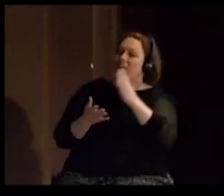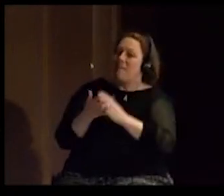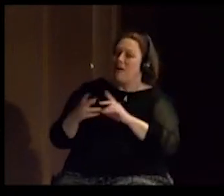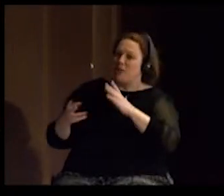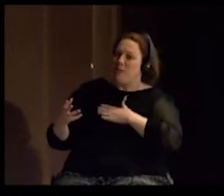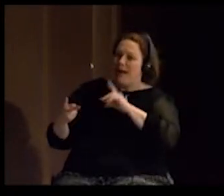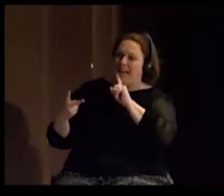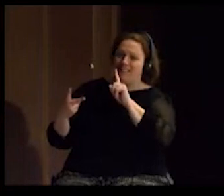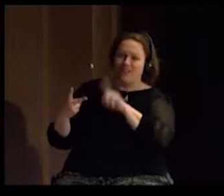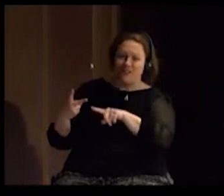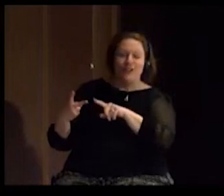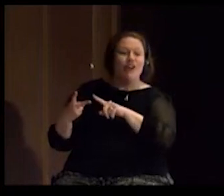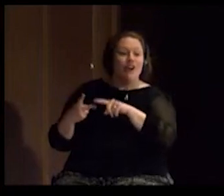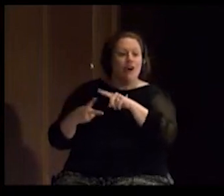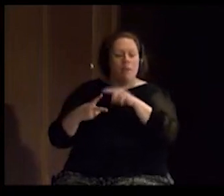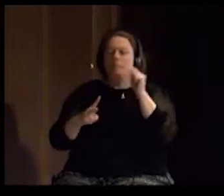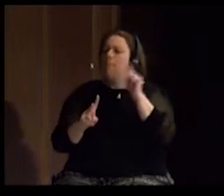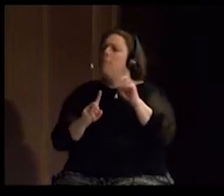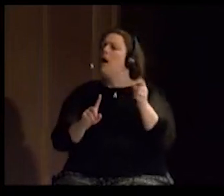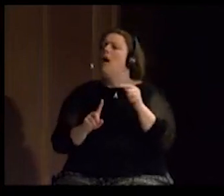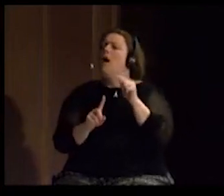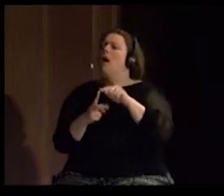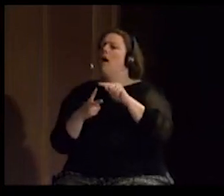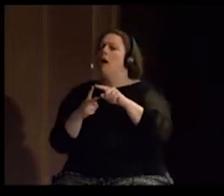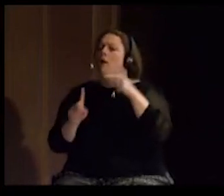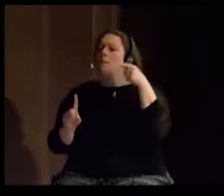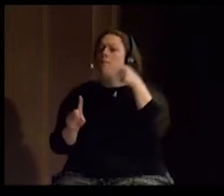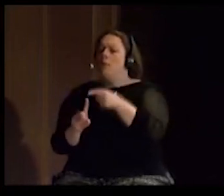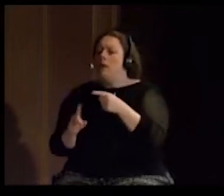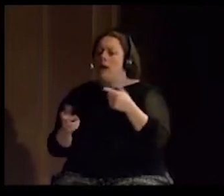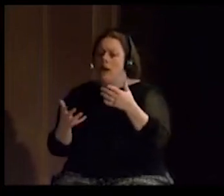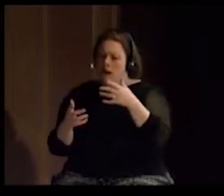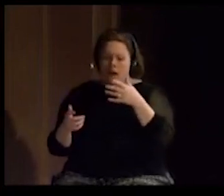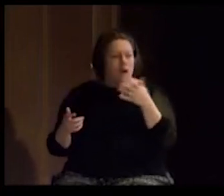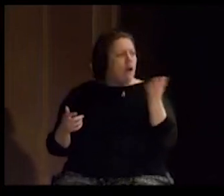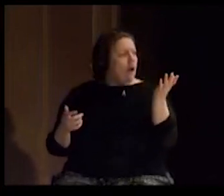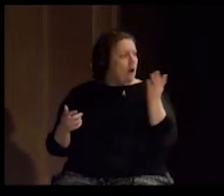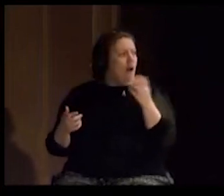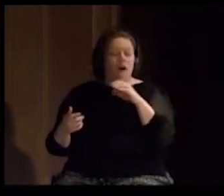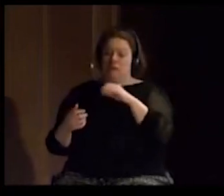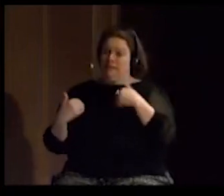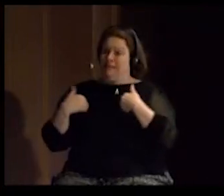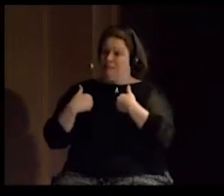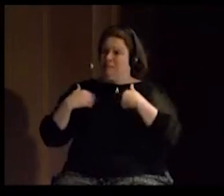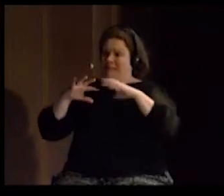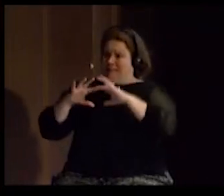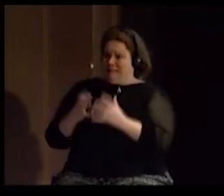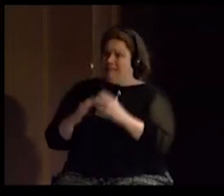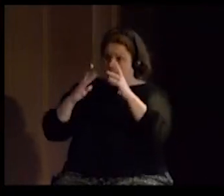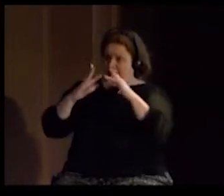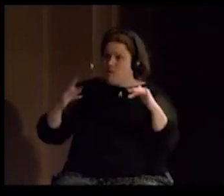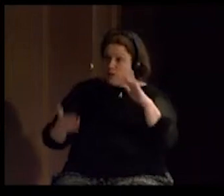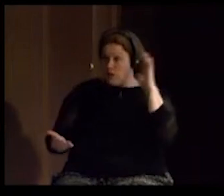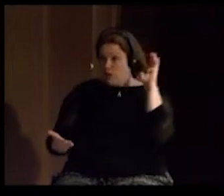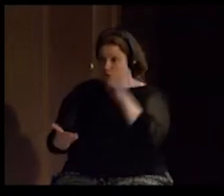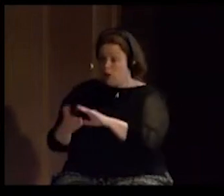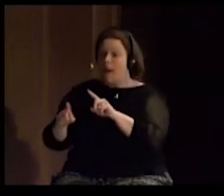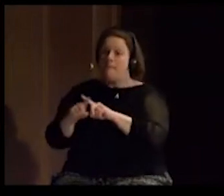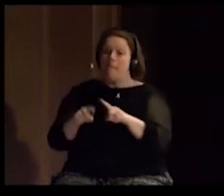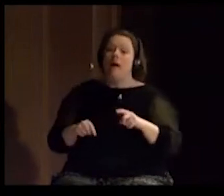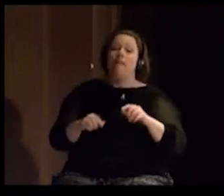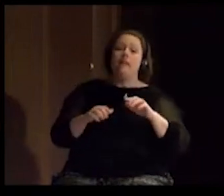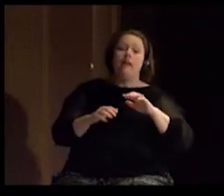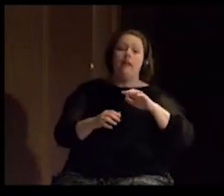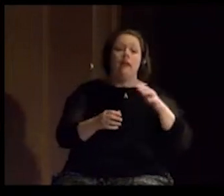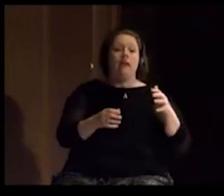me quickly point out one thing I would say, right, what I tried to show on the slide. Not only did species diversity drop, also coral cover and the size of